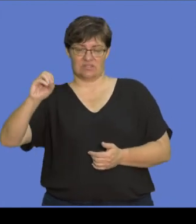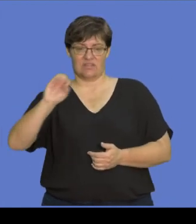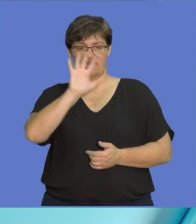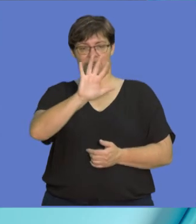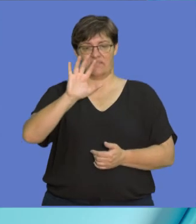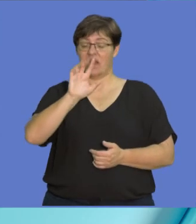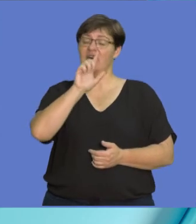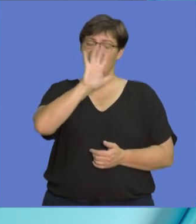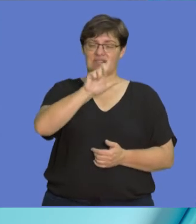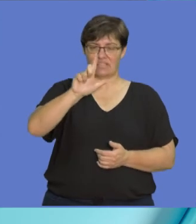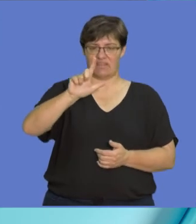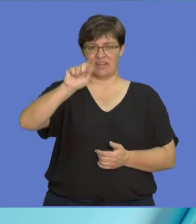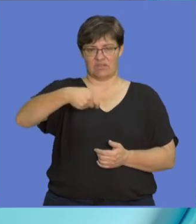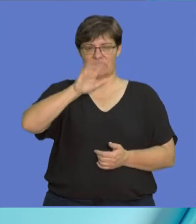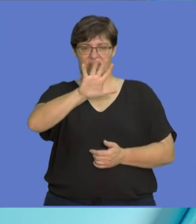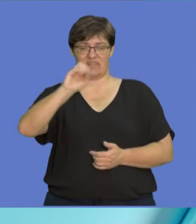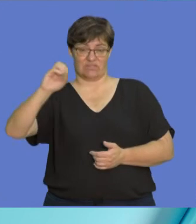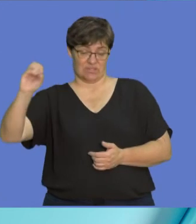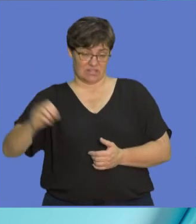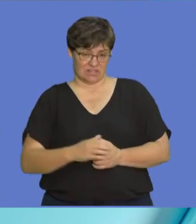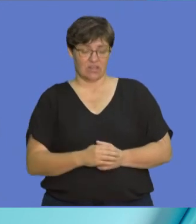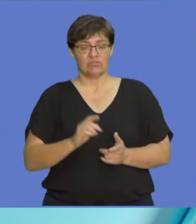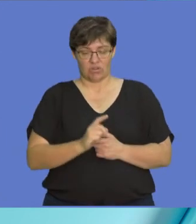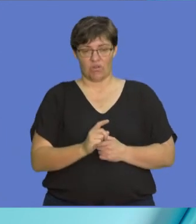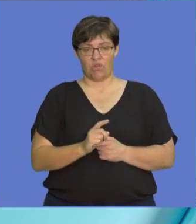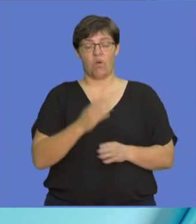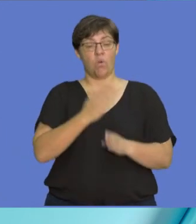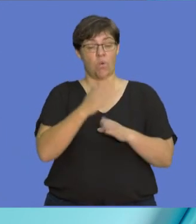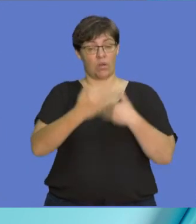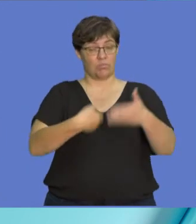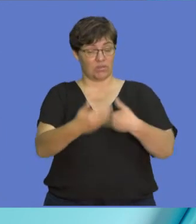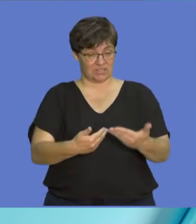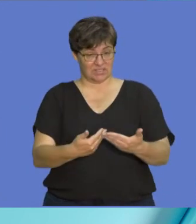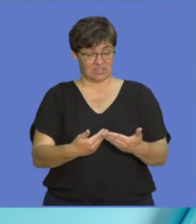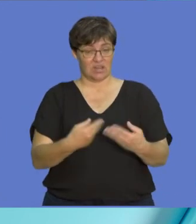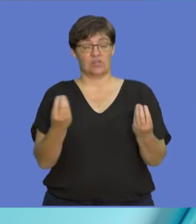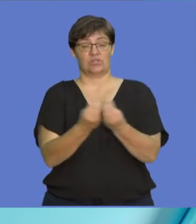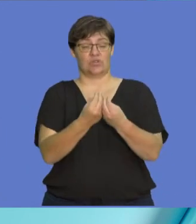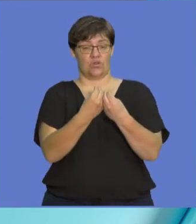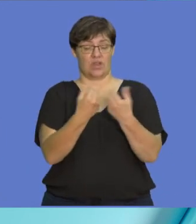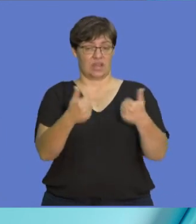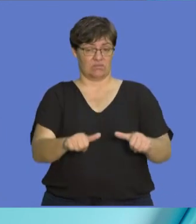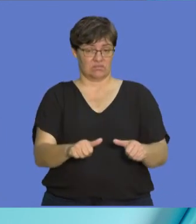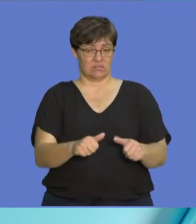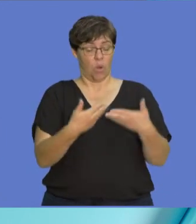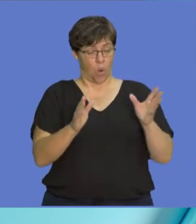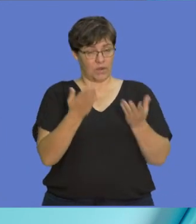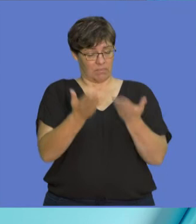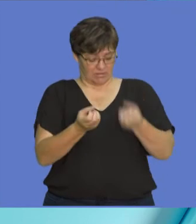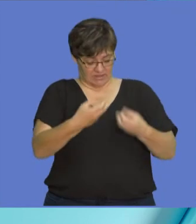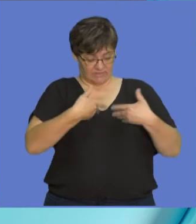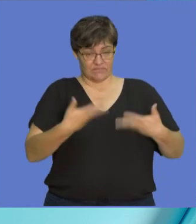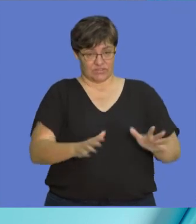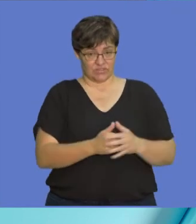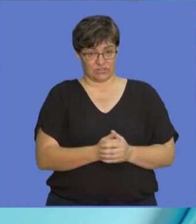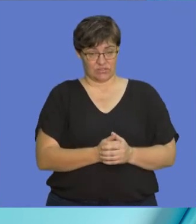57,500. Right. Okay, you've got your work in process stock account. Opening balance given. Next,